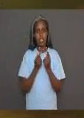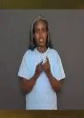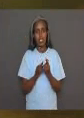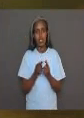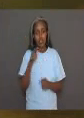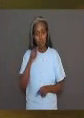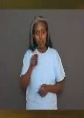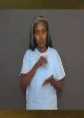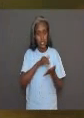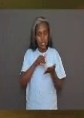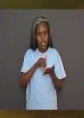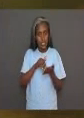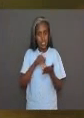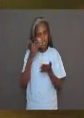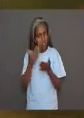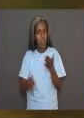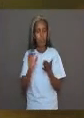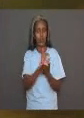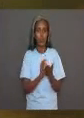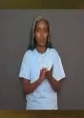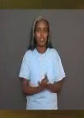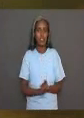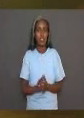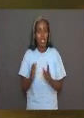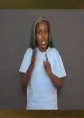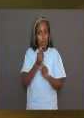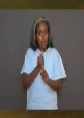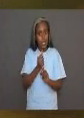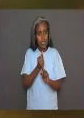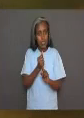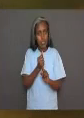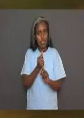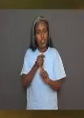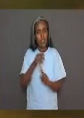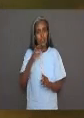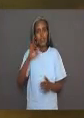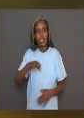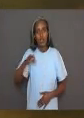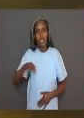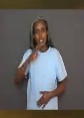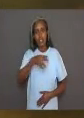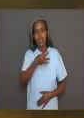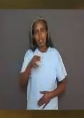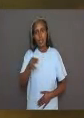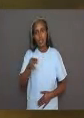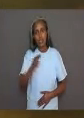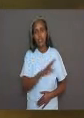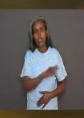you studied some forms, including frequency tables